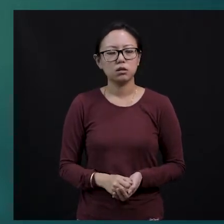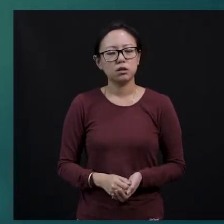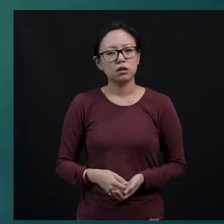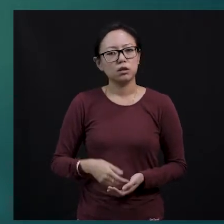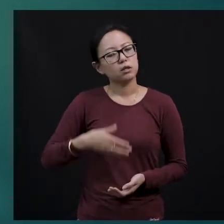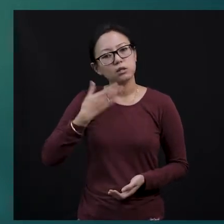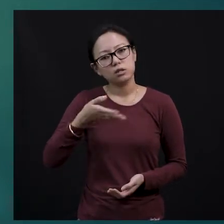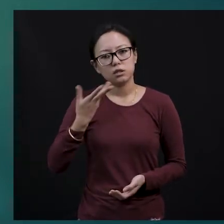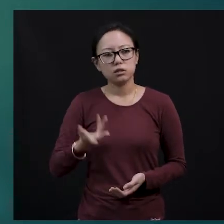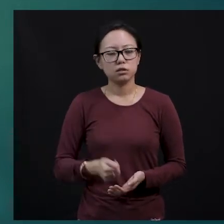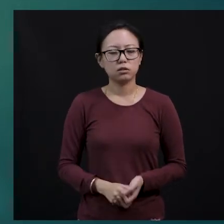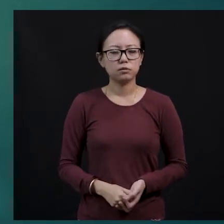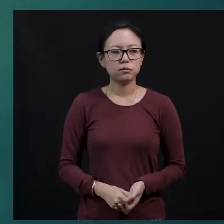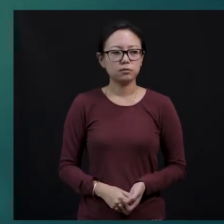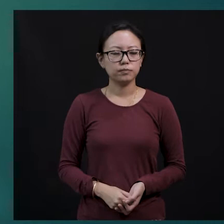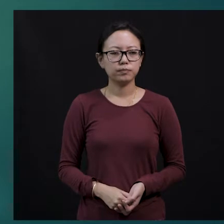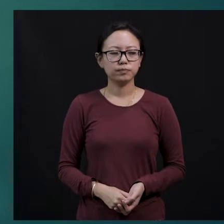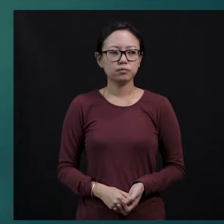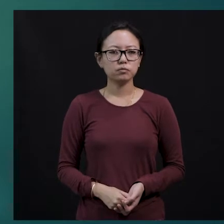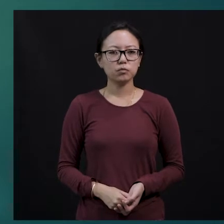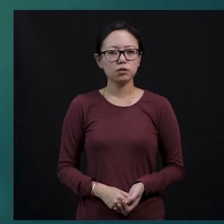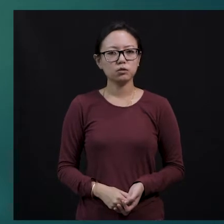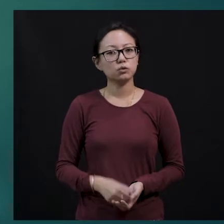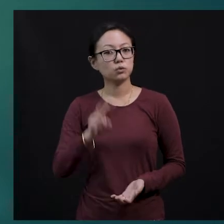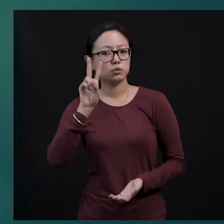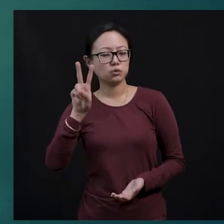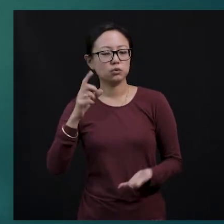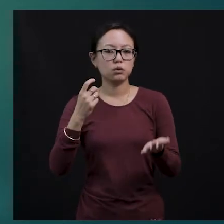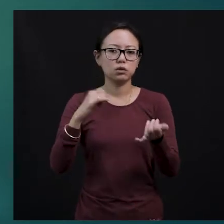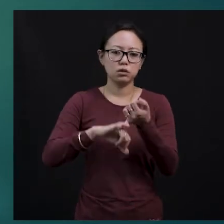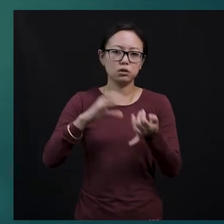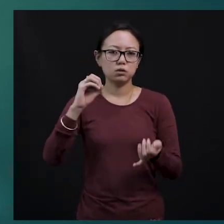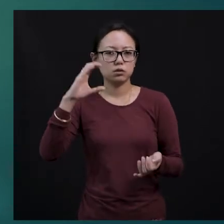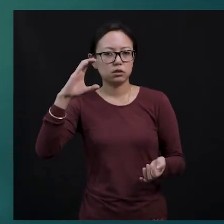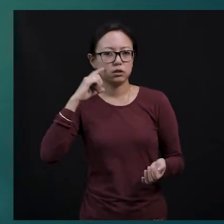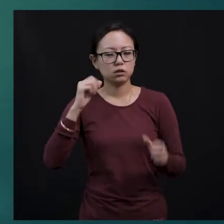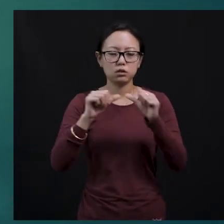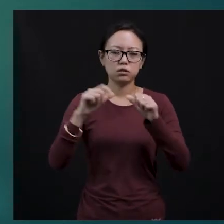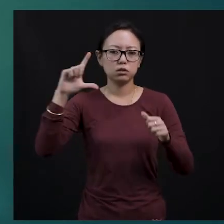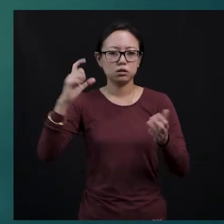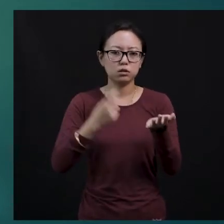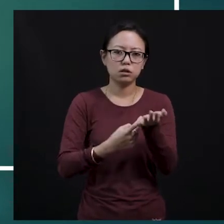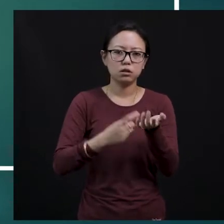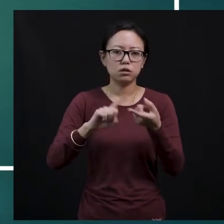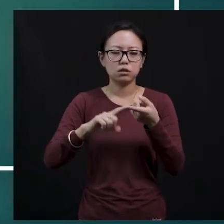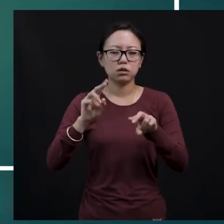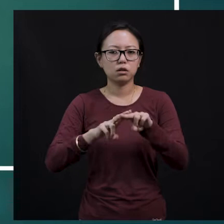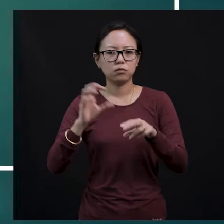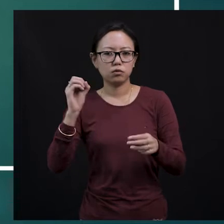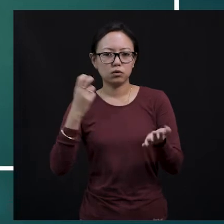in India. So these were our two social reformers. Let's move forward and see if there were